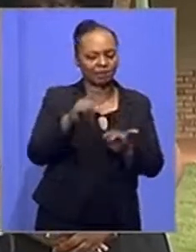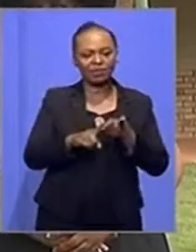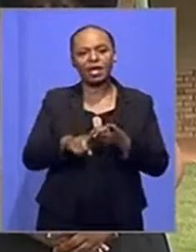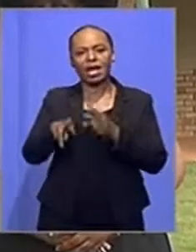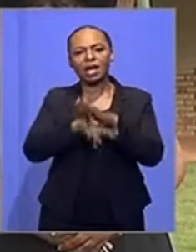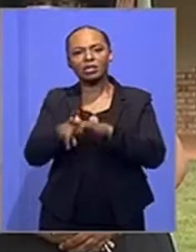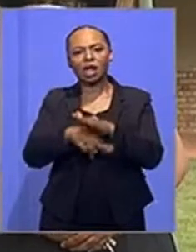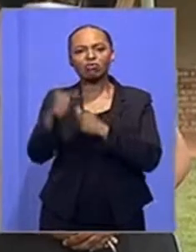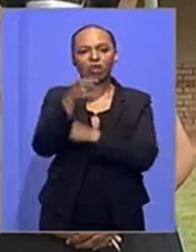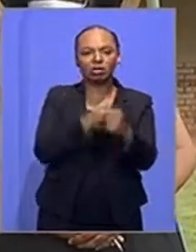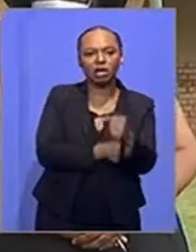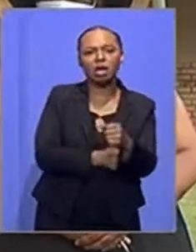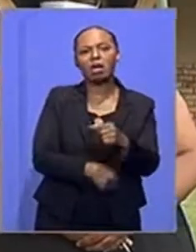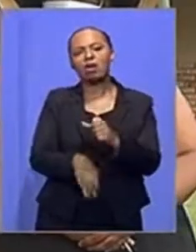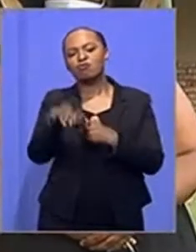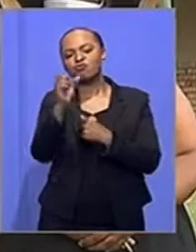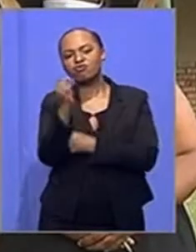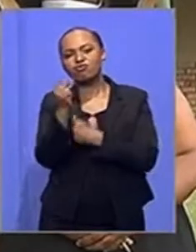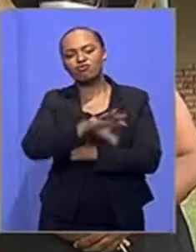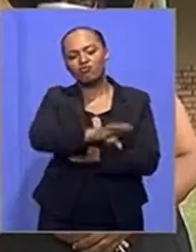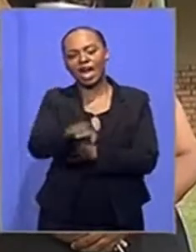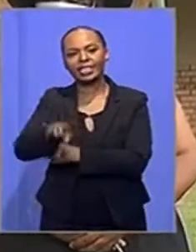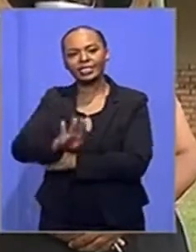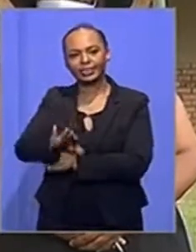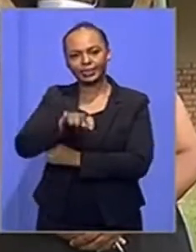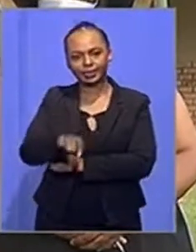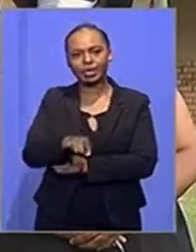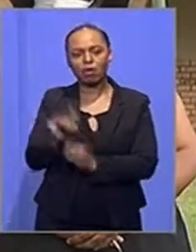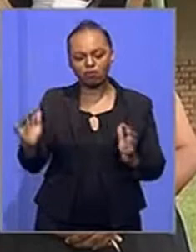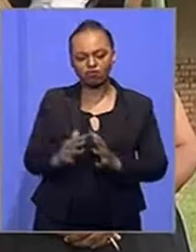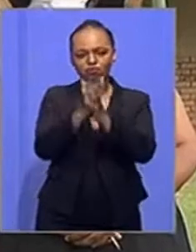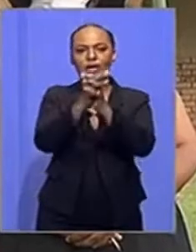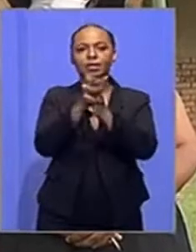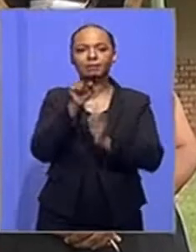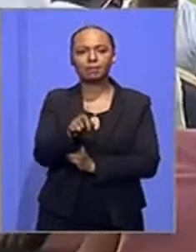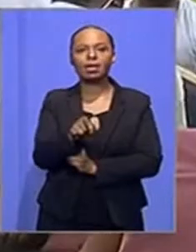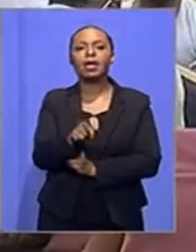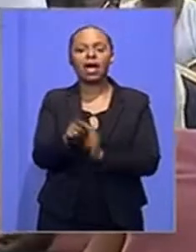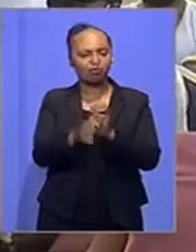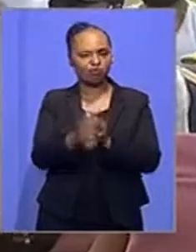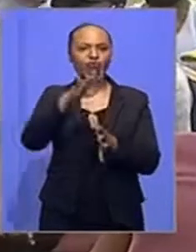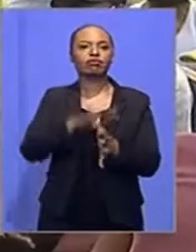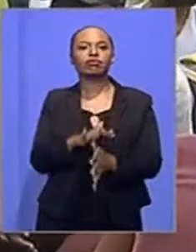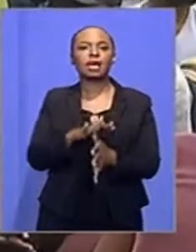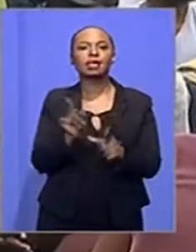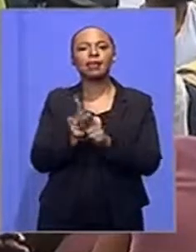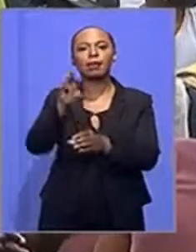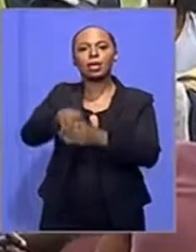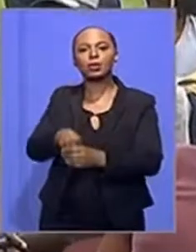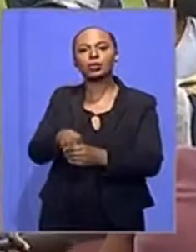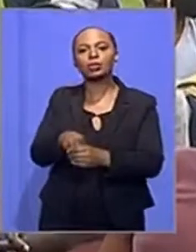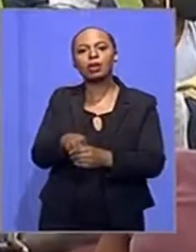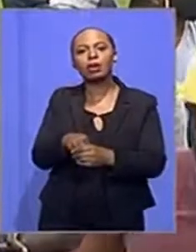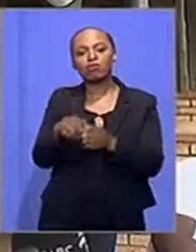the branches, those collectives are the most important, including the branch members of the African